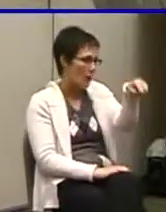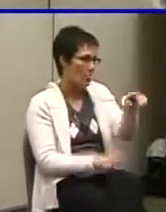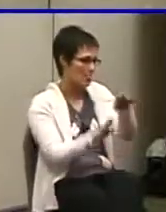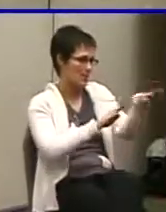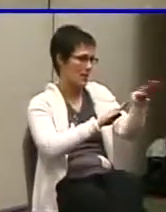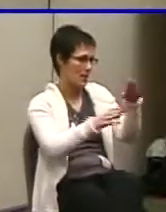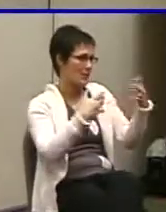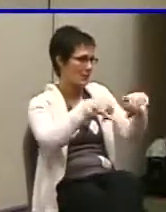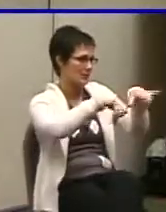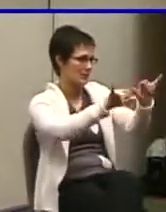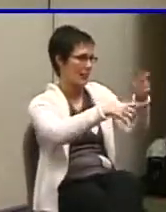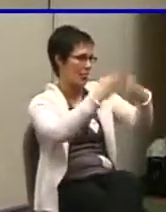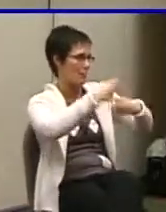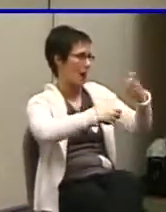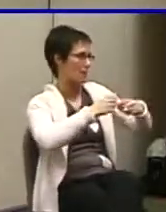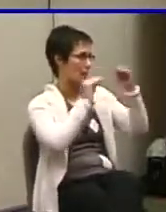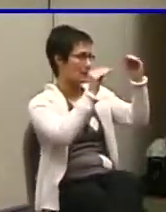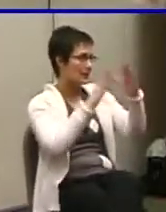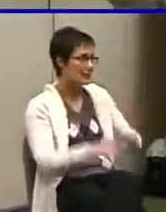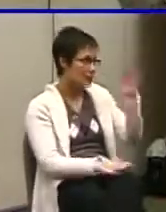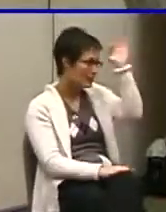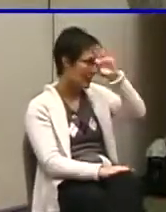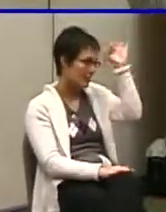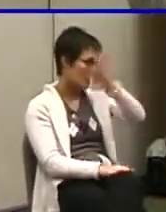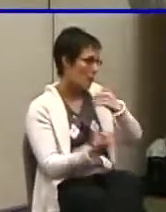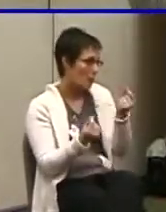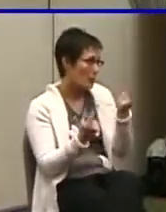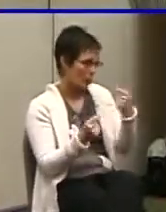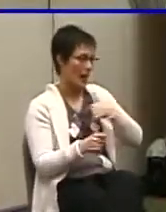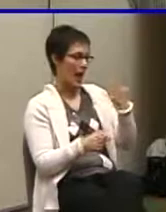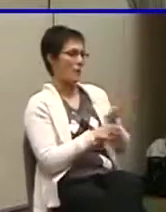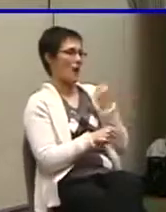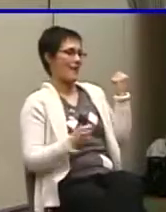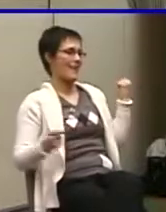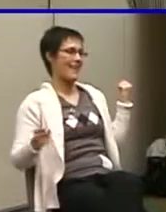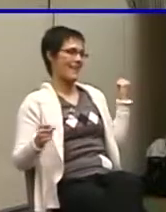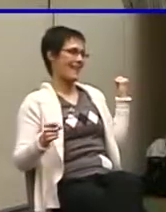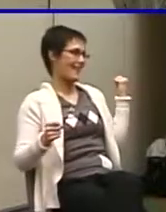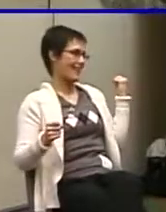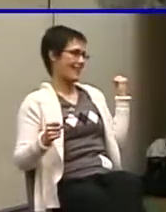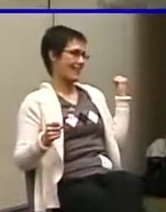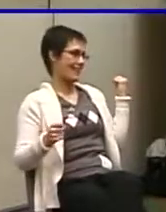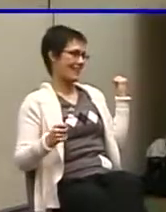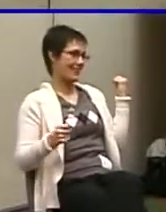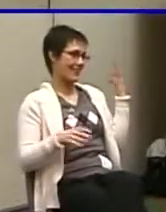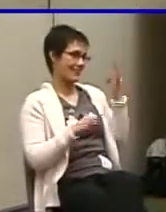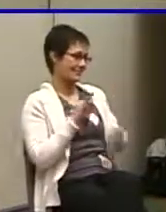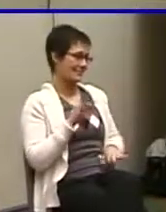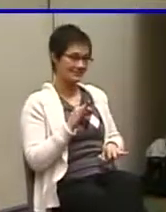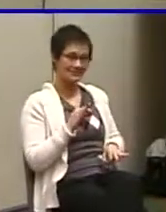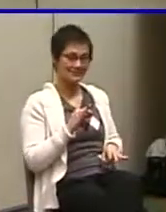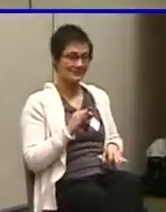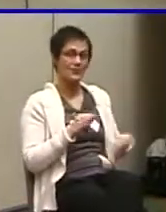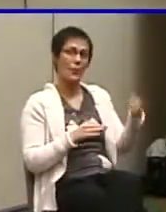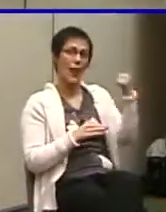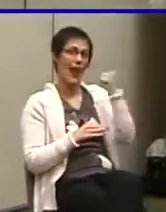Heck, the teachers didn't even know what they were doing. And I've won. So, you know, I think from that standpoint, the